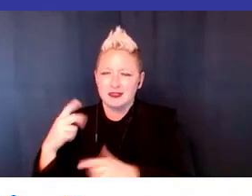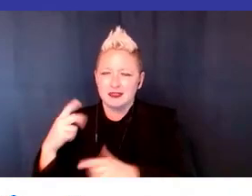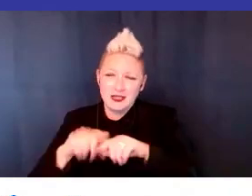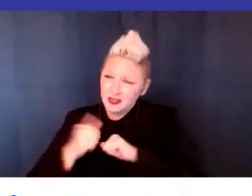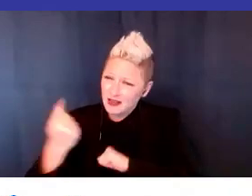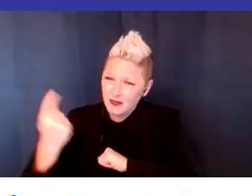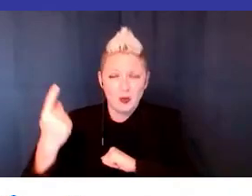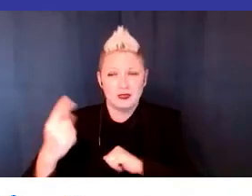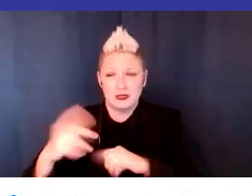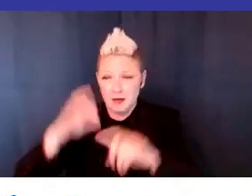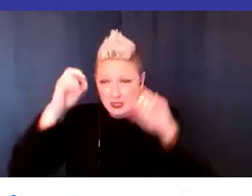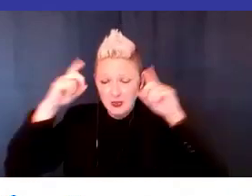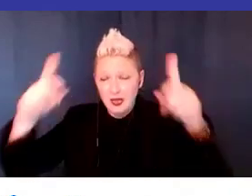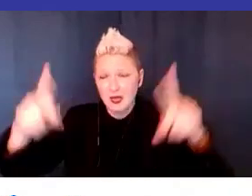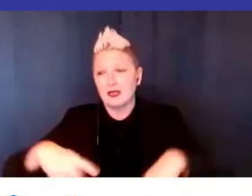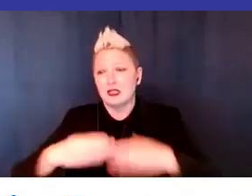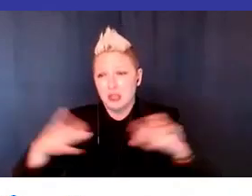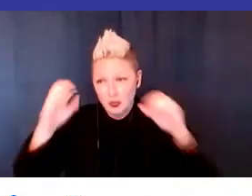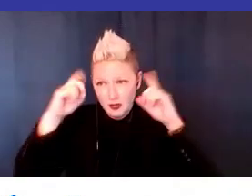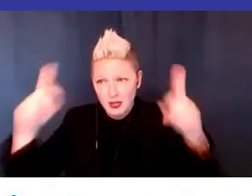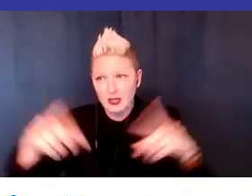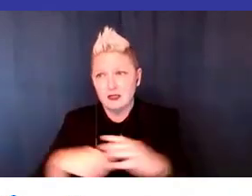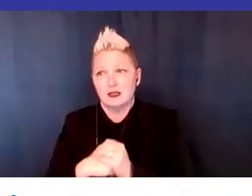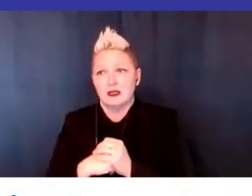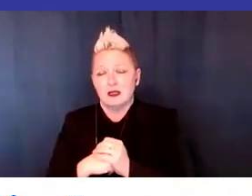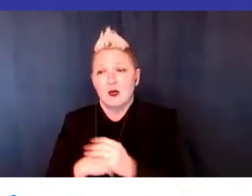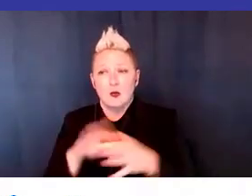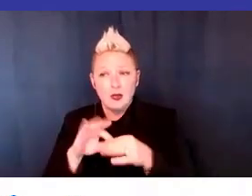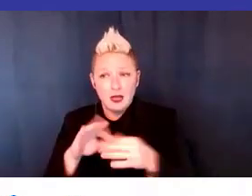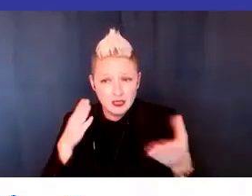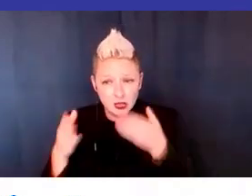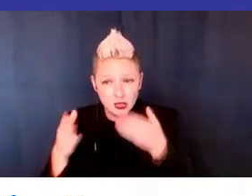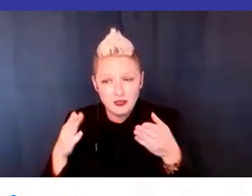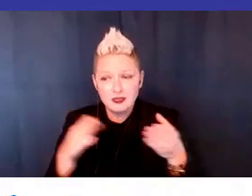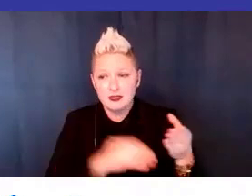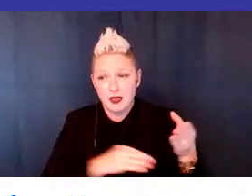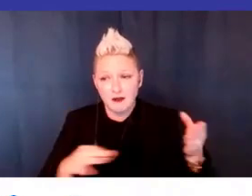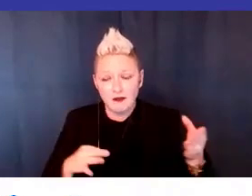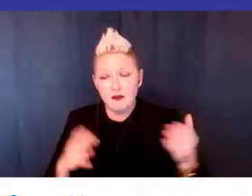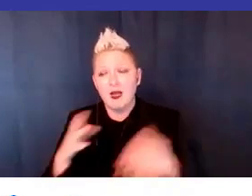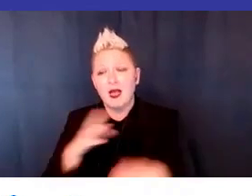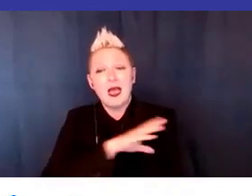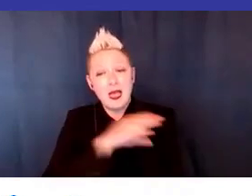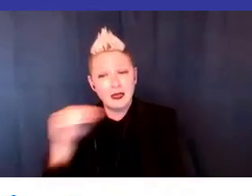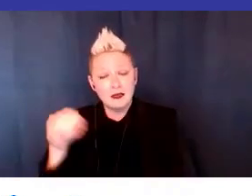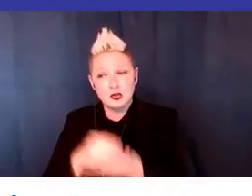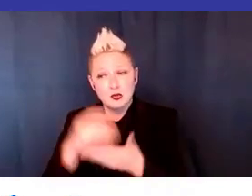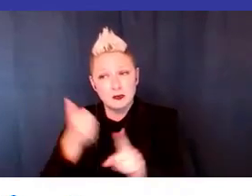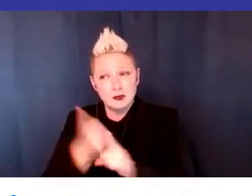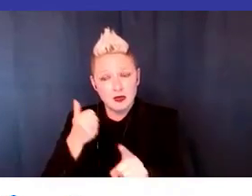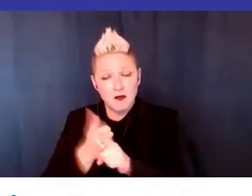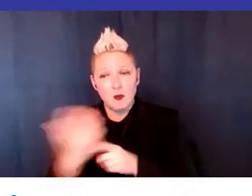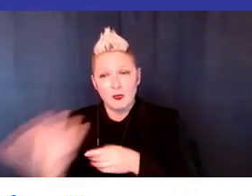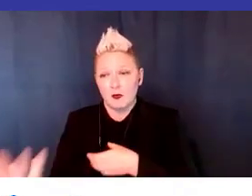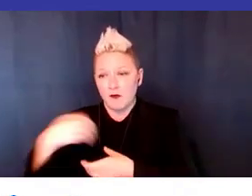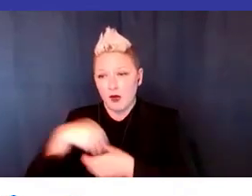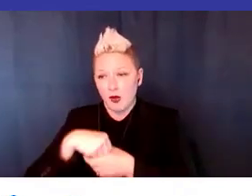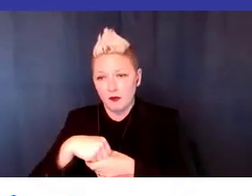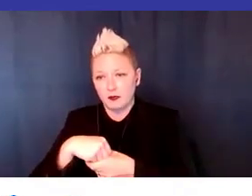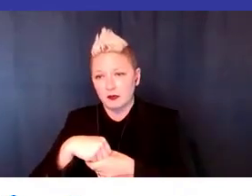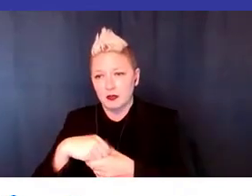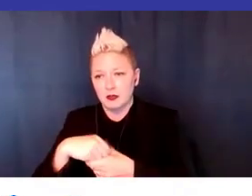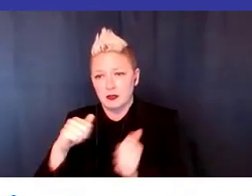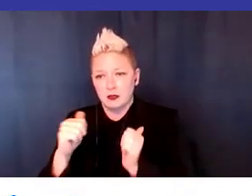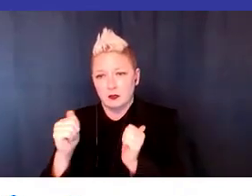general educators, family members, related service personnel, and the students themselves when they are involved, and